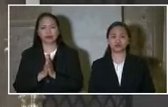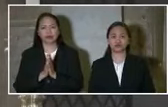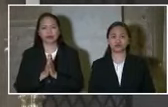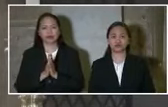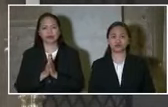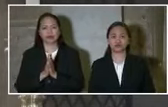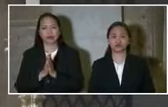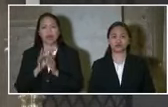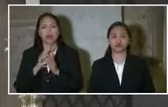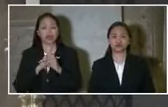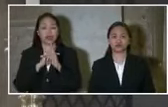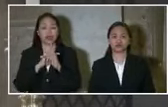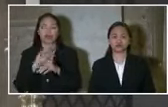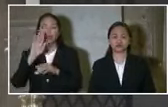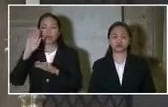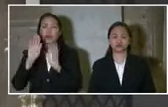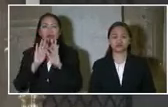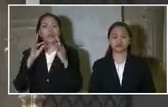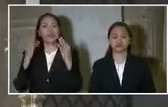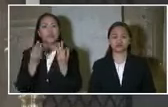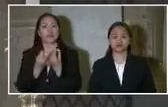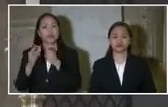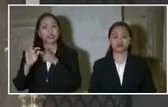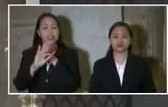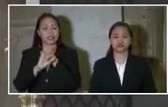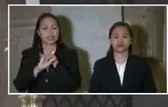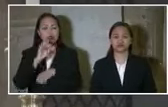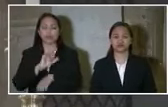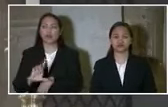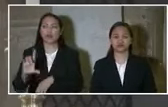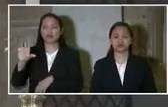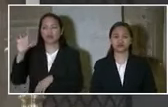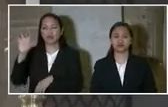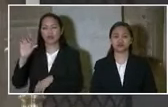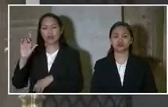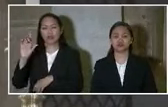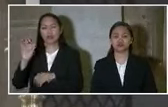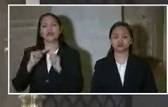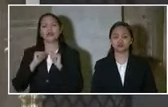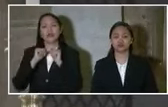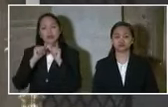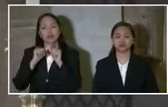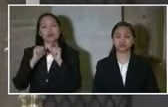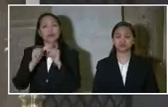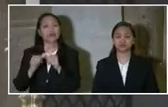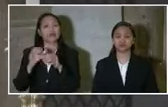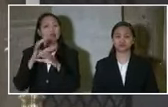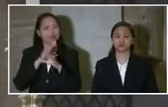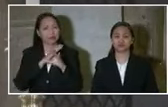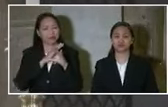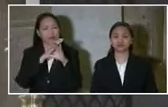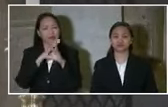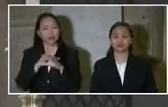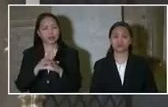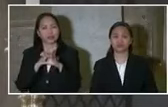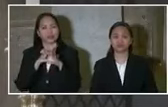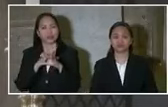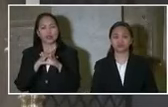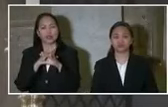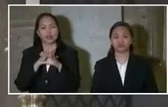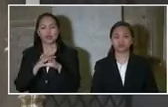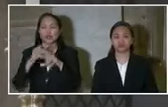Keep your family safe, O Lord, with unfailing care, that